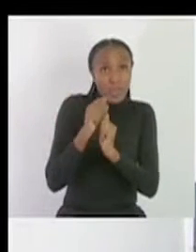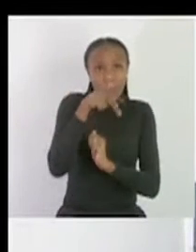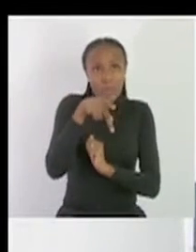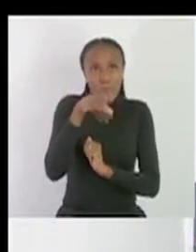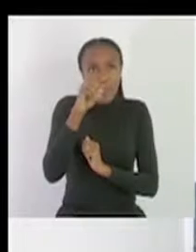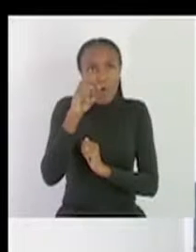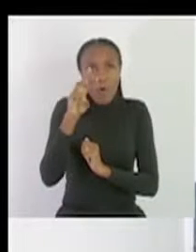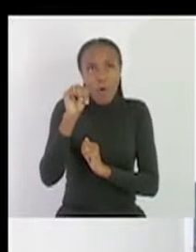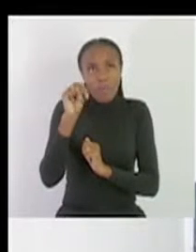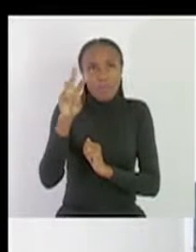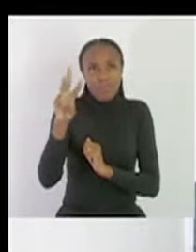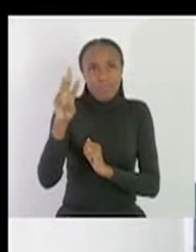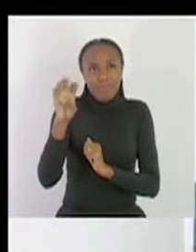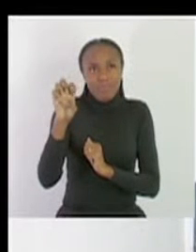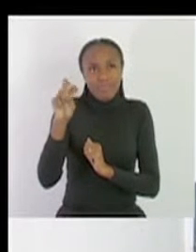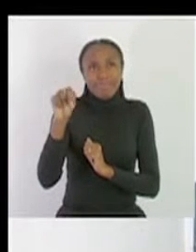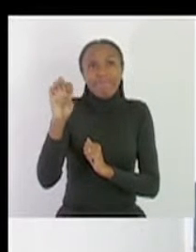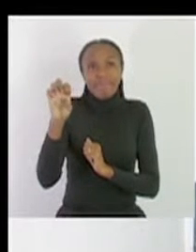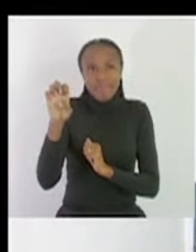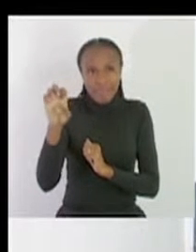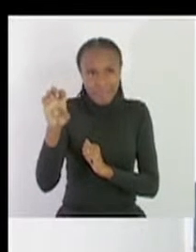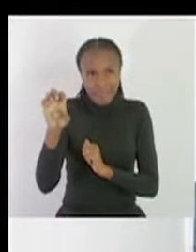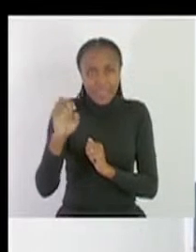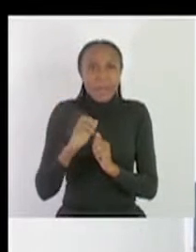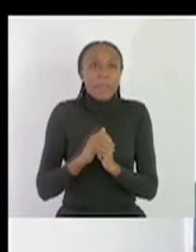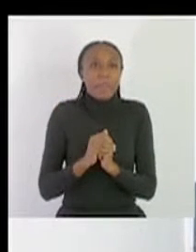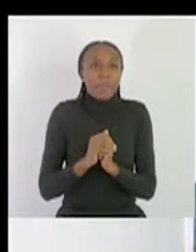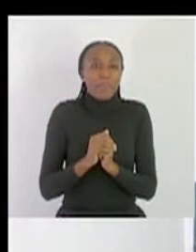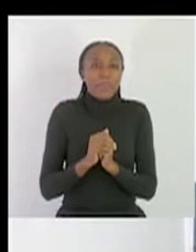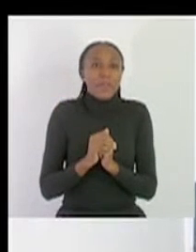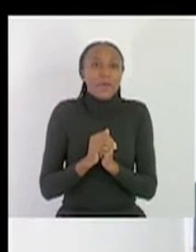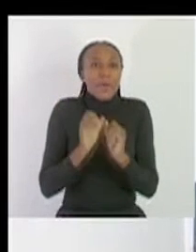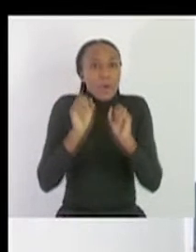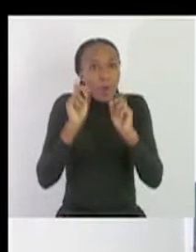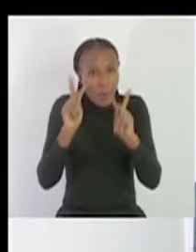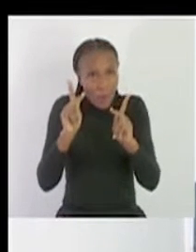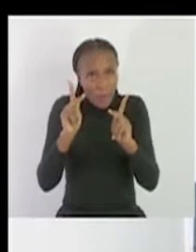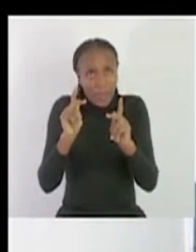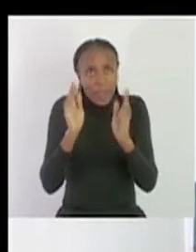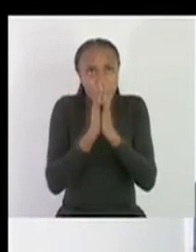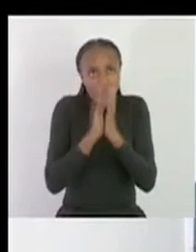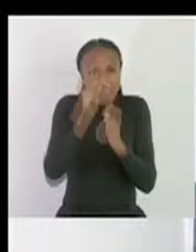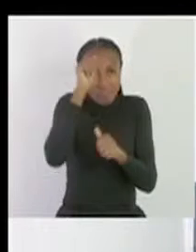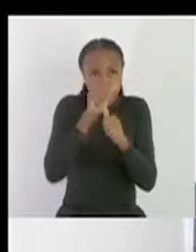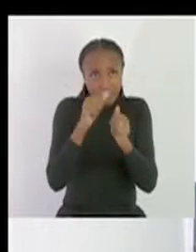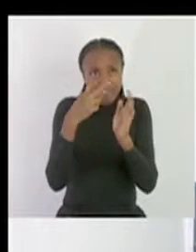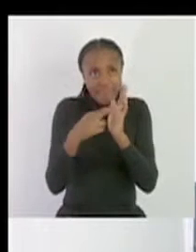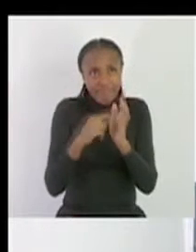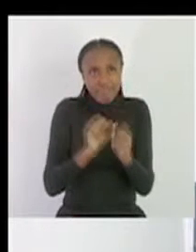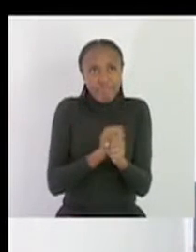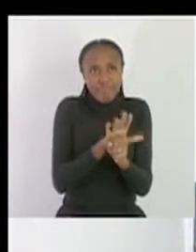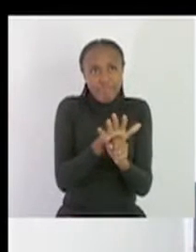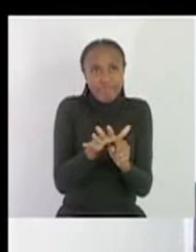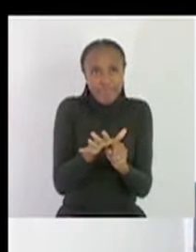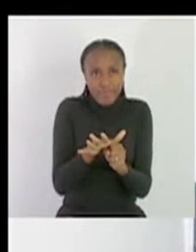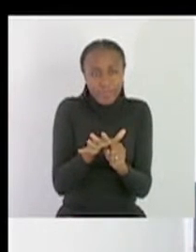Let's welcome Pomwena. Okay, first of all, let's untie our hands.